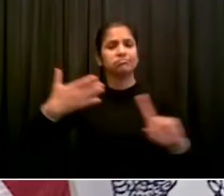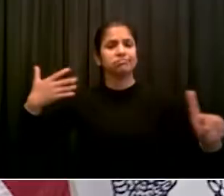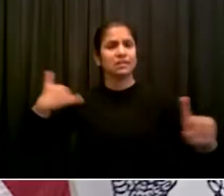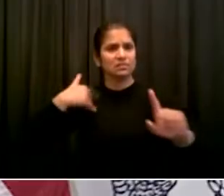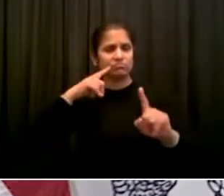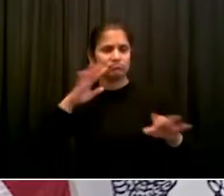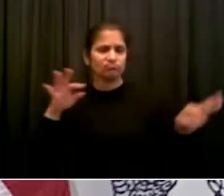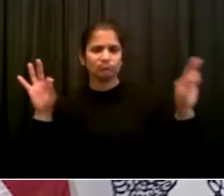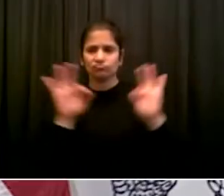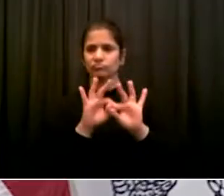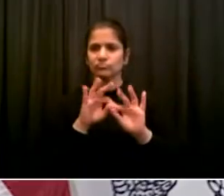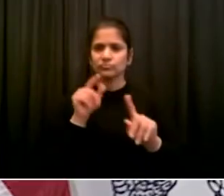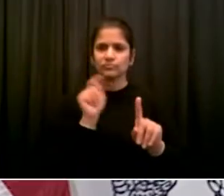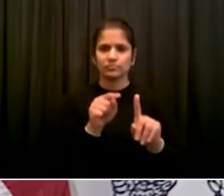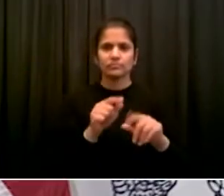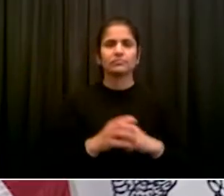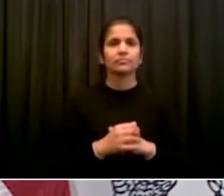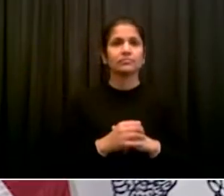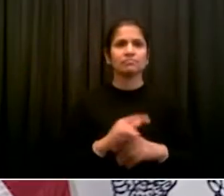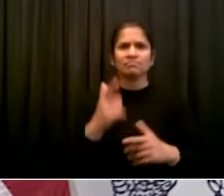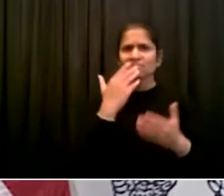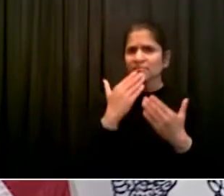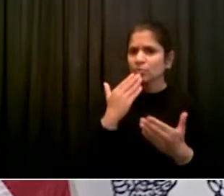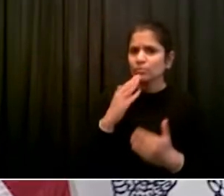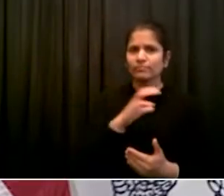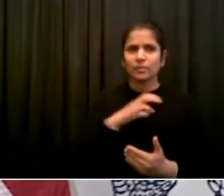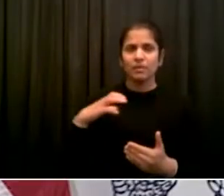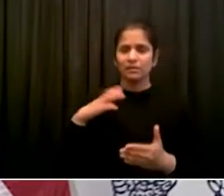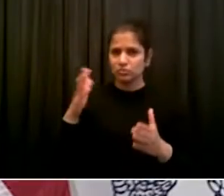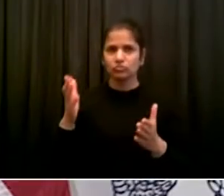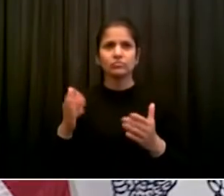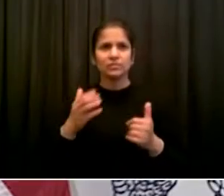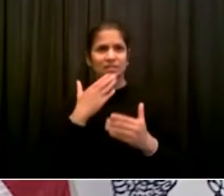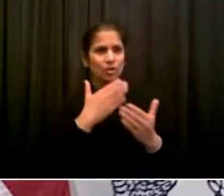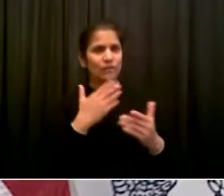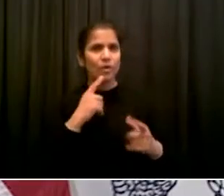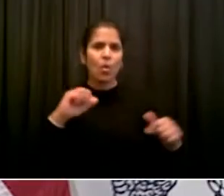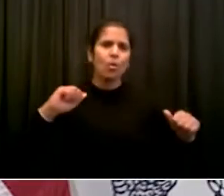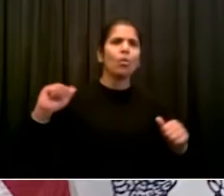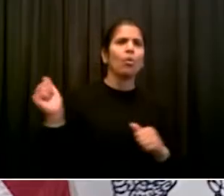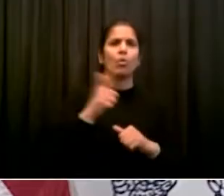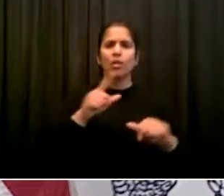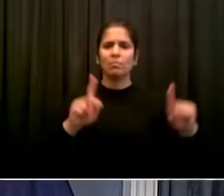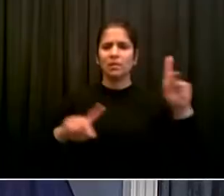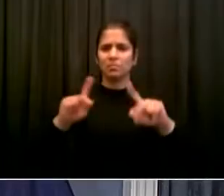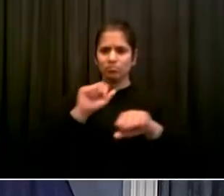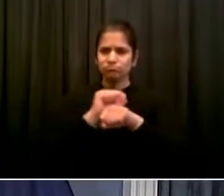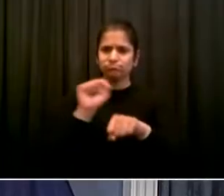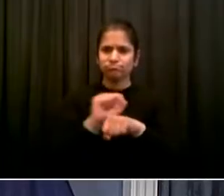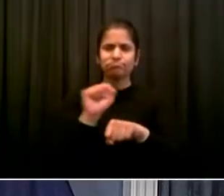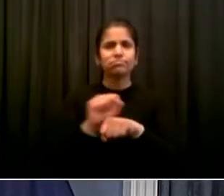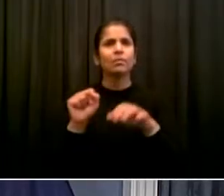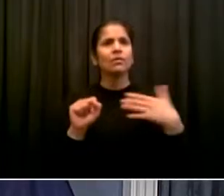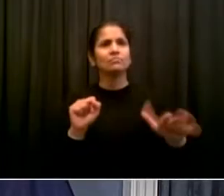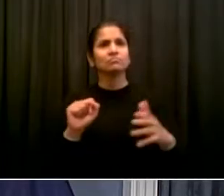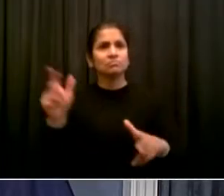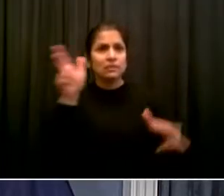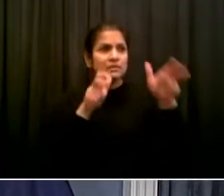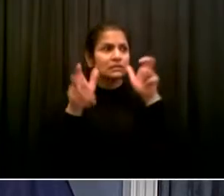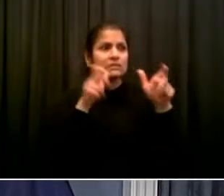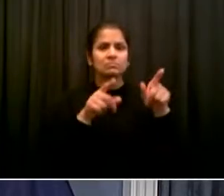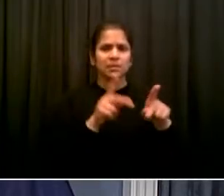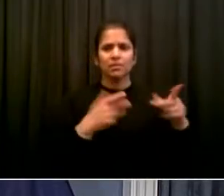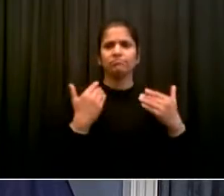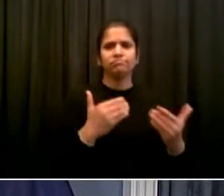commissioner for what he's saying. I want to thank him for what he's doing. I want to thank him for listening to the people of this city. And with that, I'd like to welcome the commissioner to speak about this